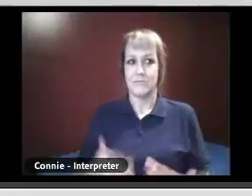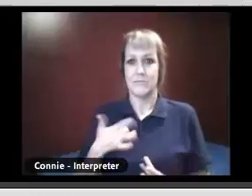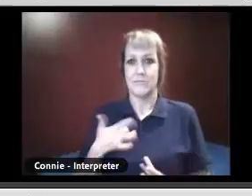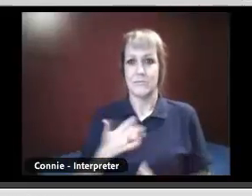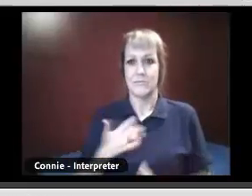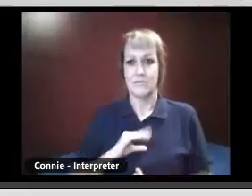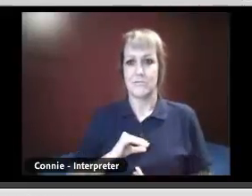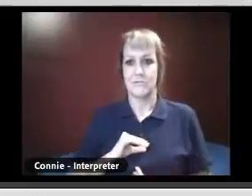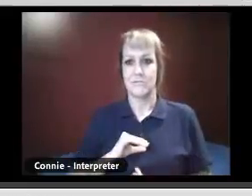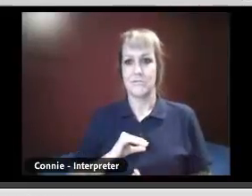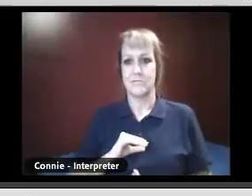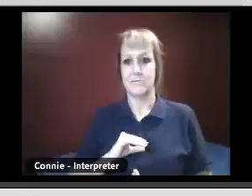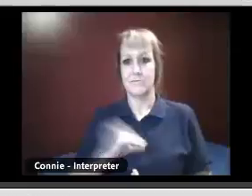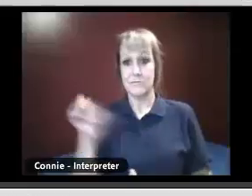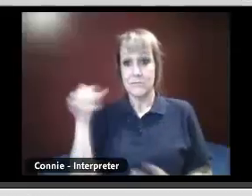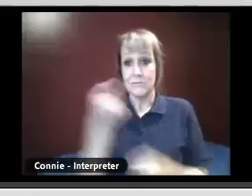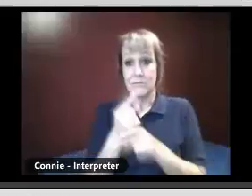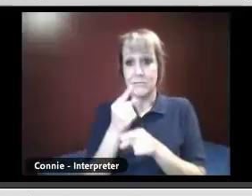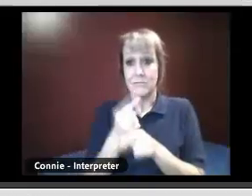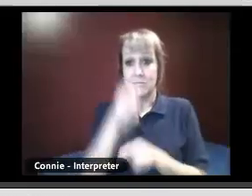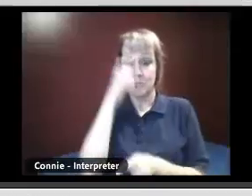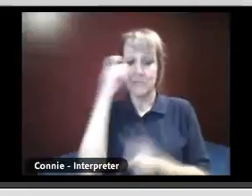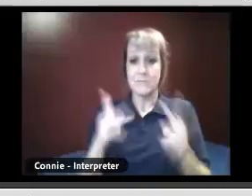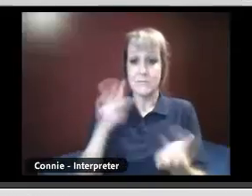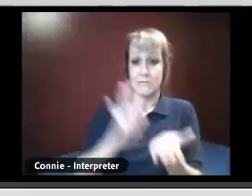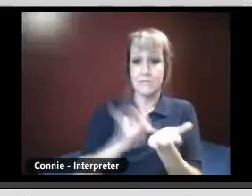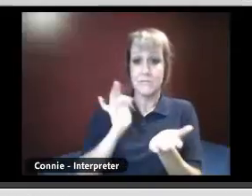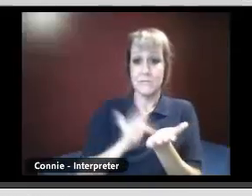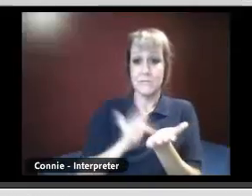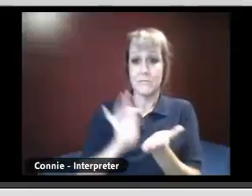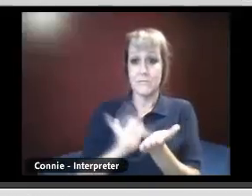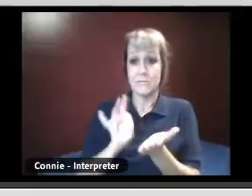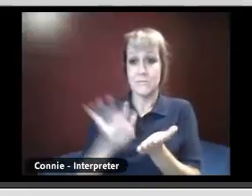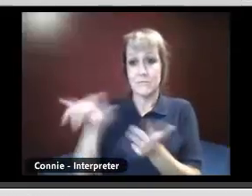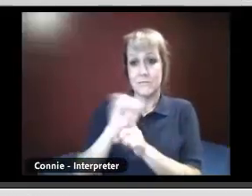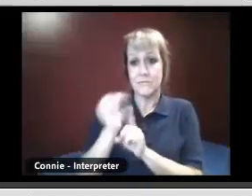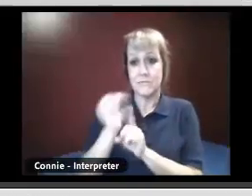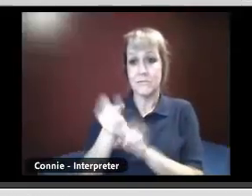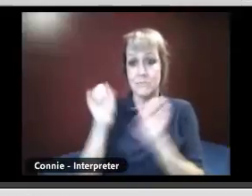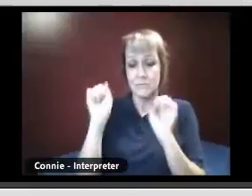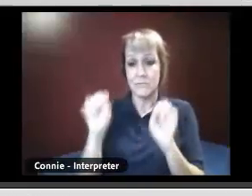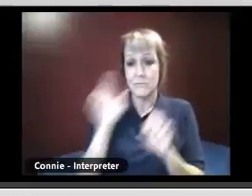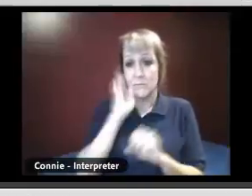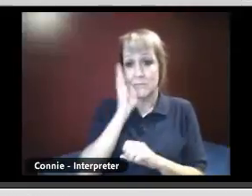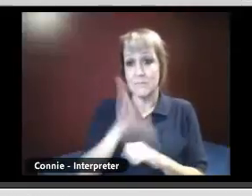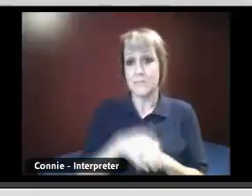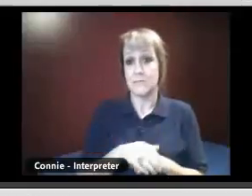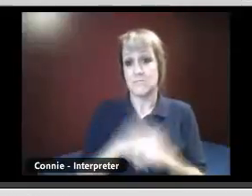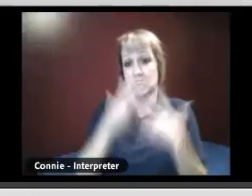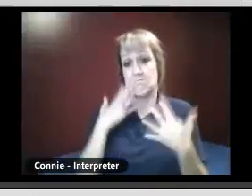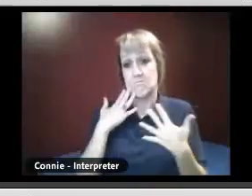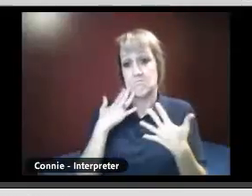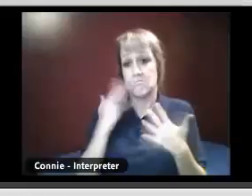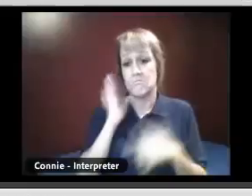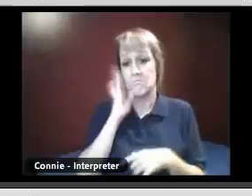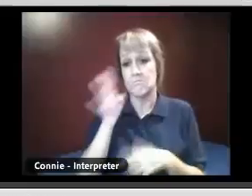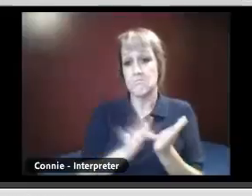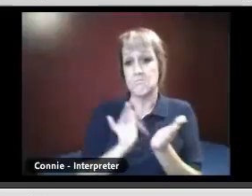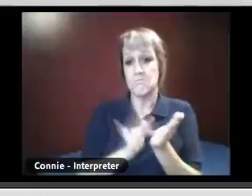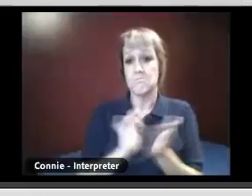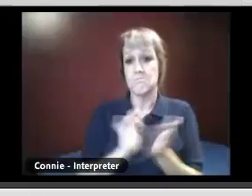they were, because people will take advantage, of any situation they can take advantage of. Sad to say. So instead